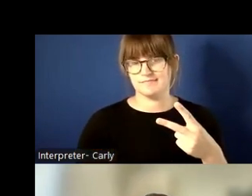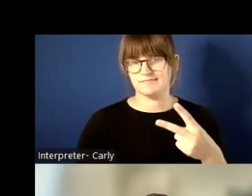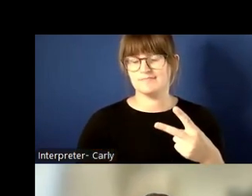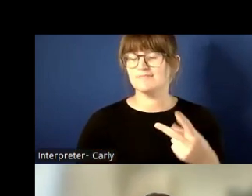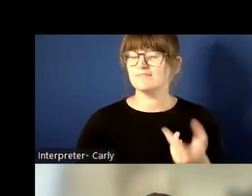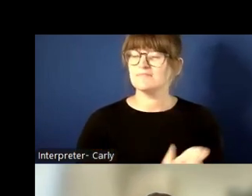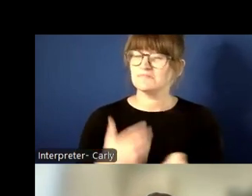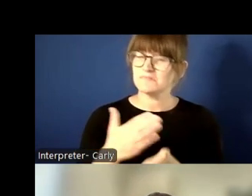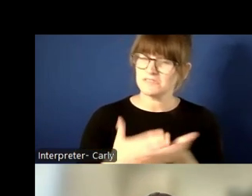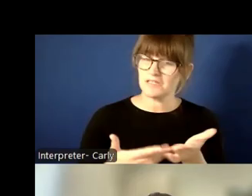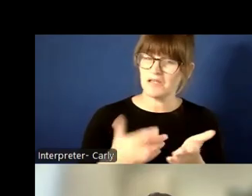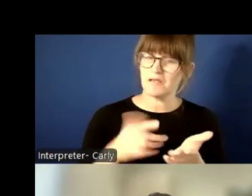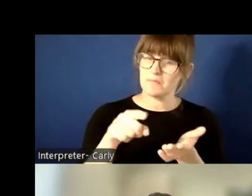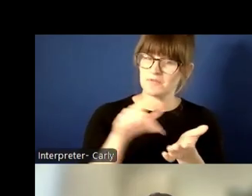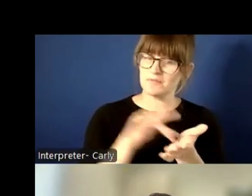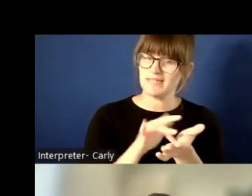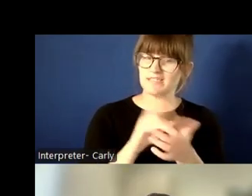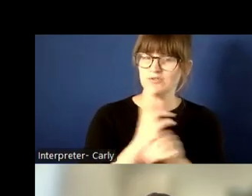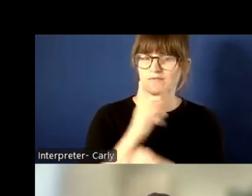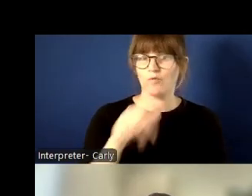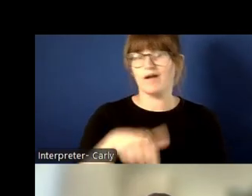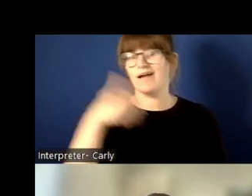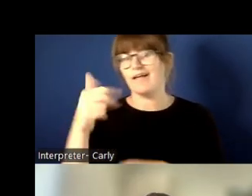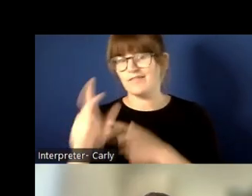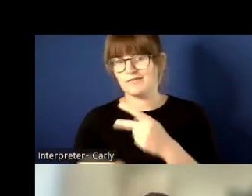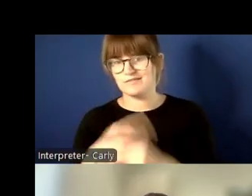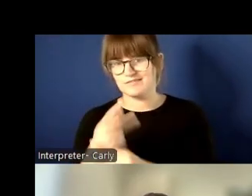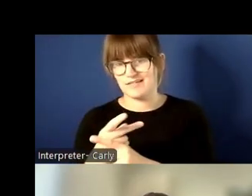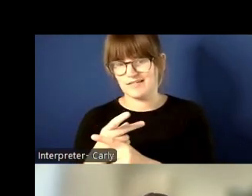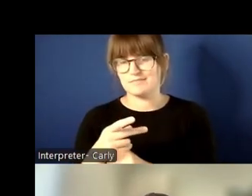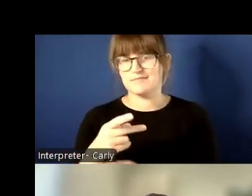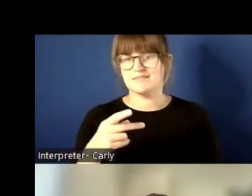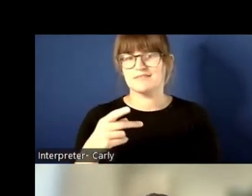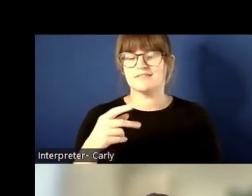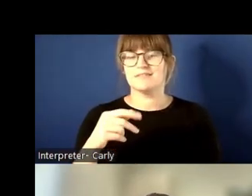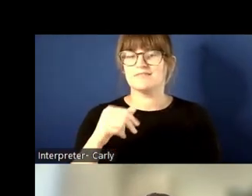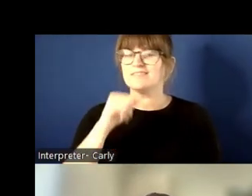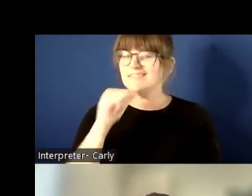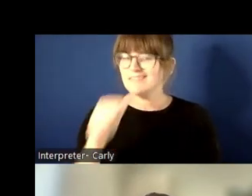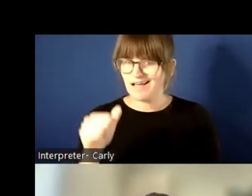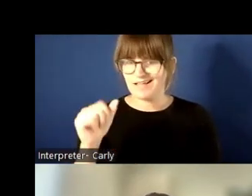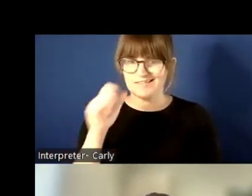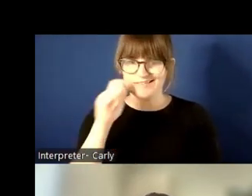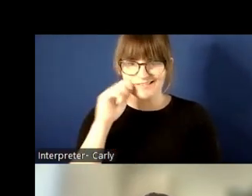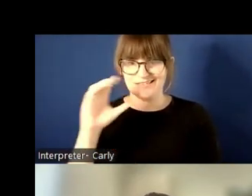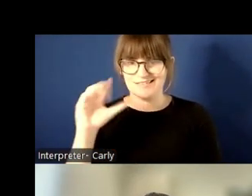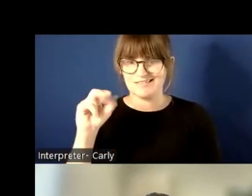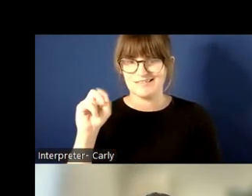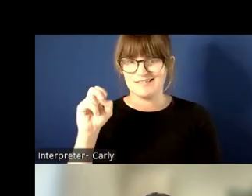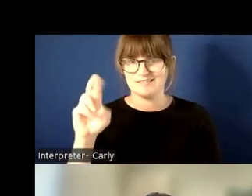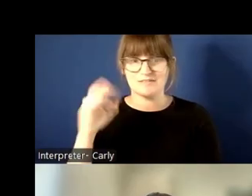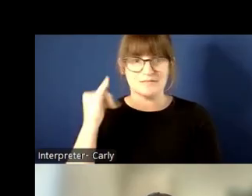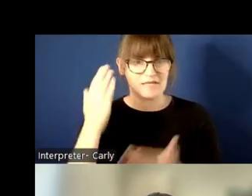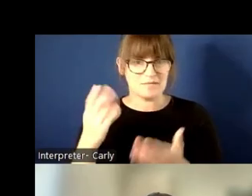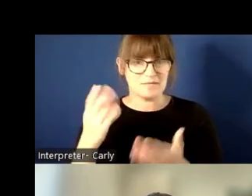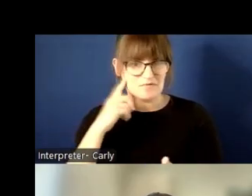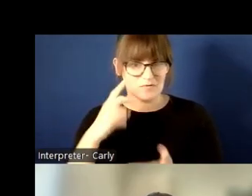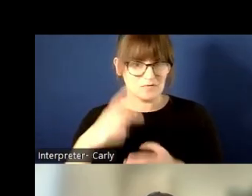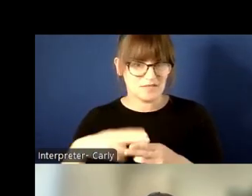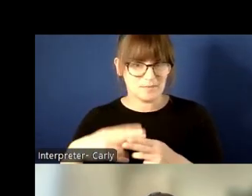other types of skin cancer, in case you're familiar. I mean, other types of other non-skin cancers, in case you're familiar with it from other types of cancer.